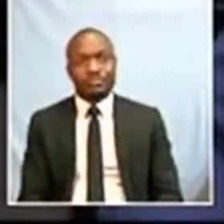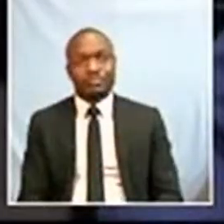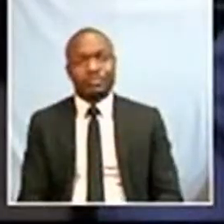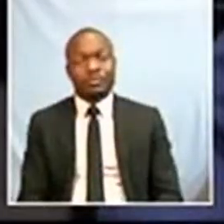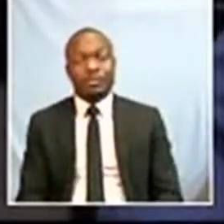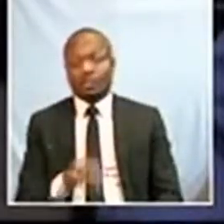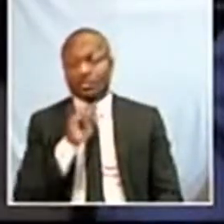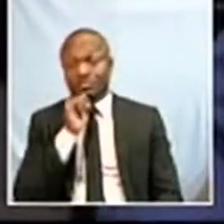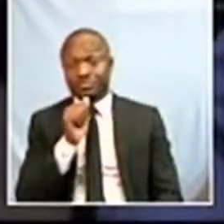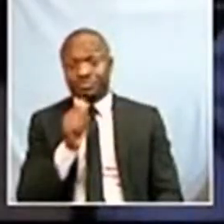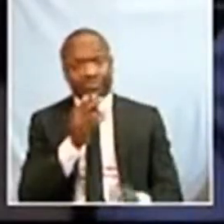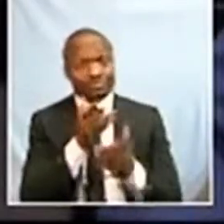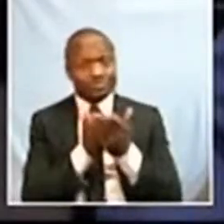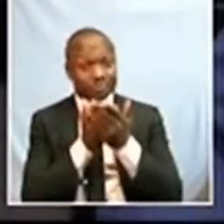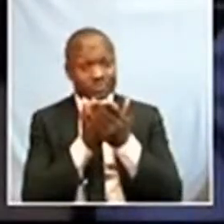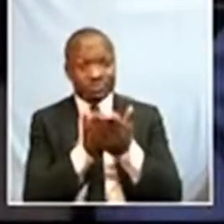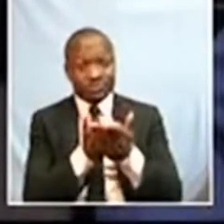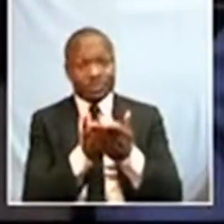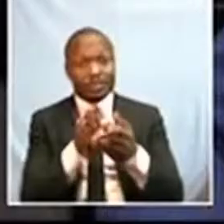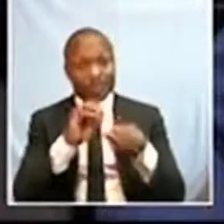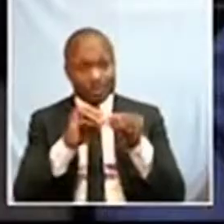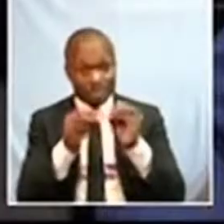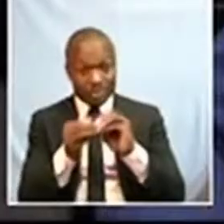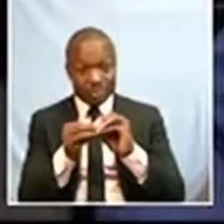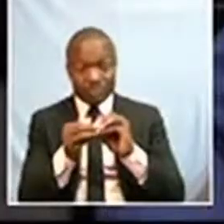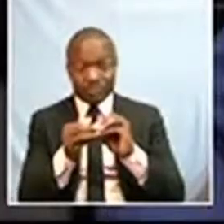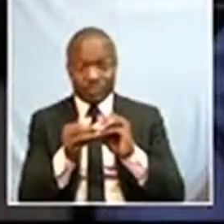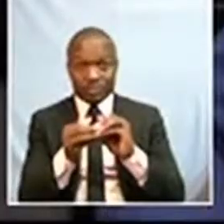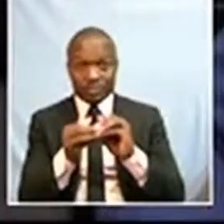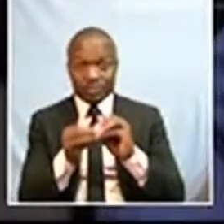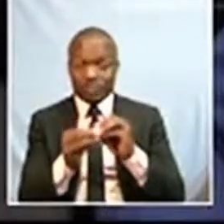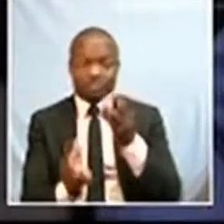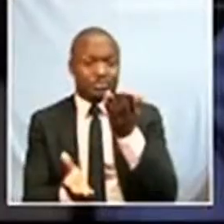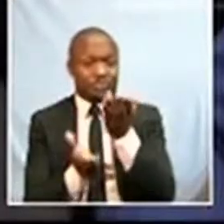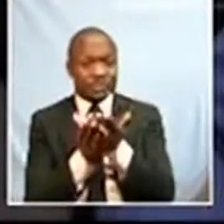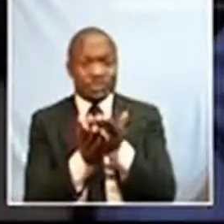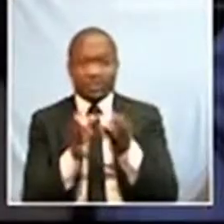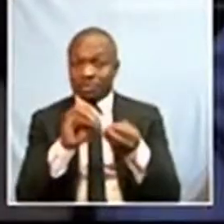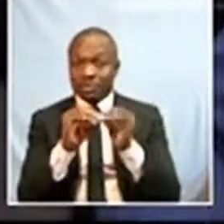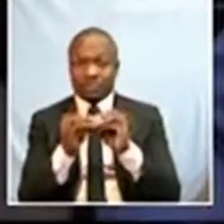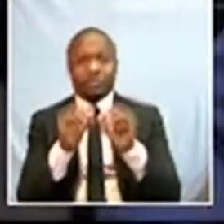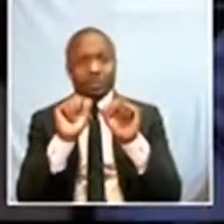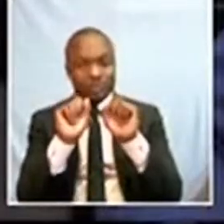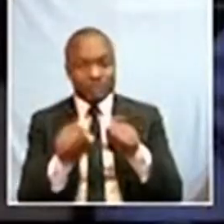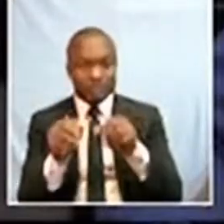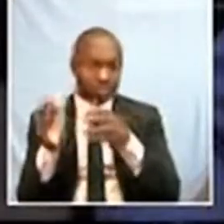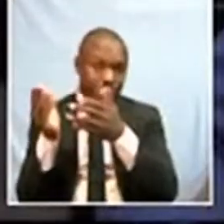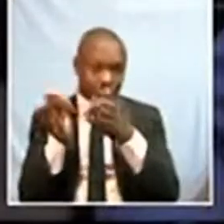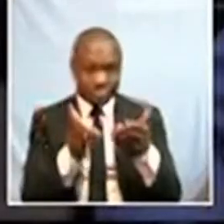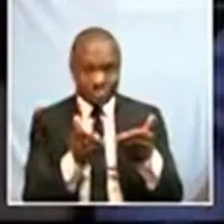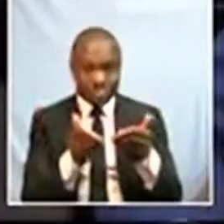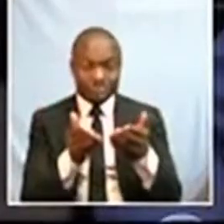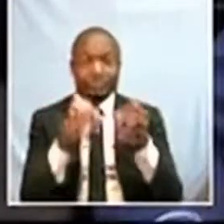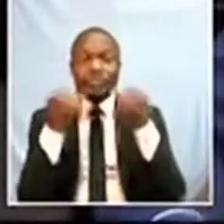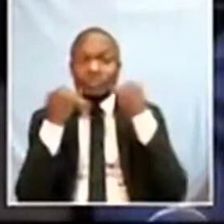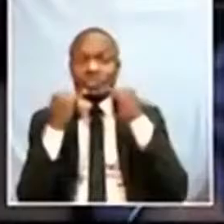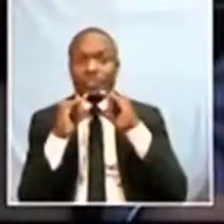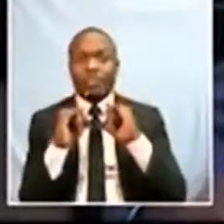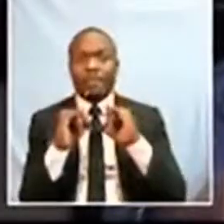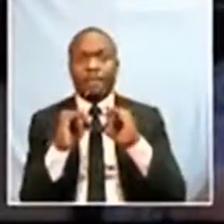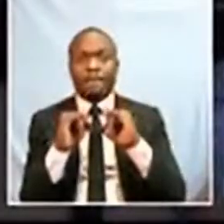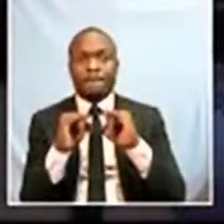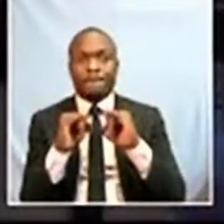We didn't submit the amount that we didn't attach the amount, but we can provide that information to